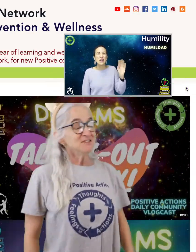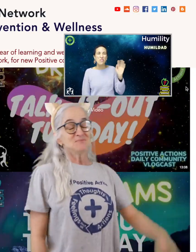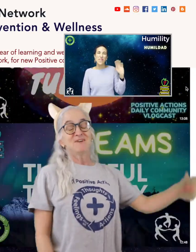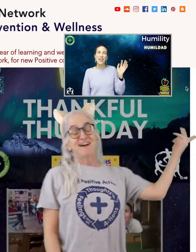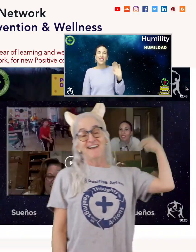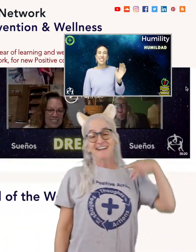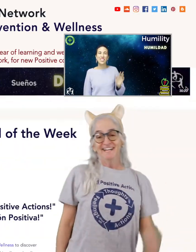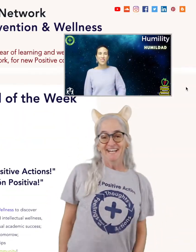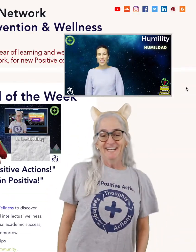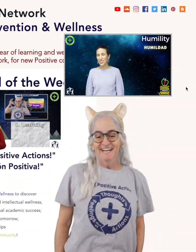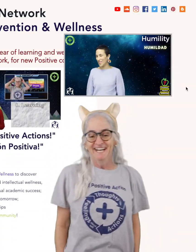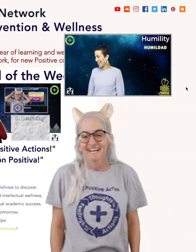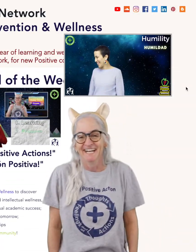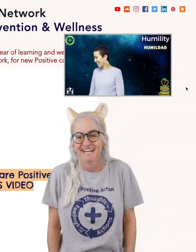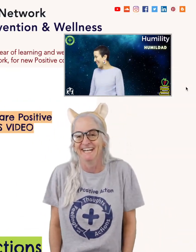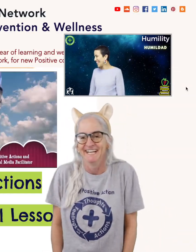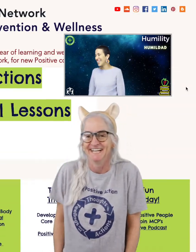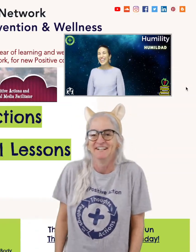That's right.